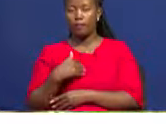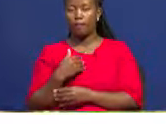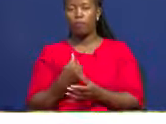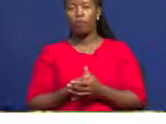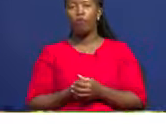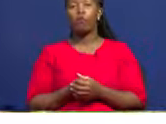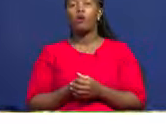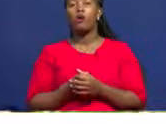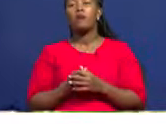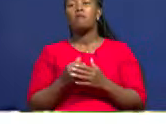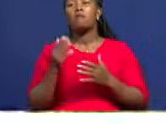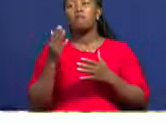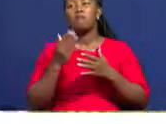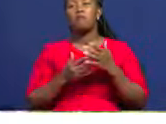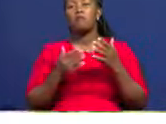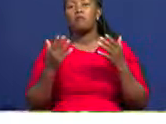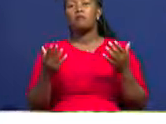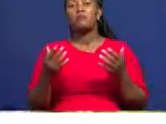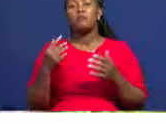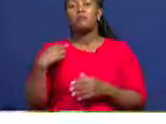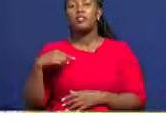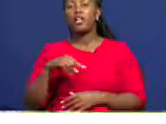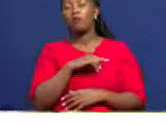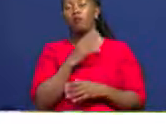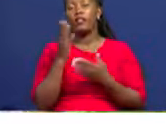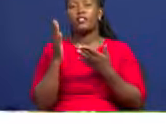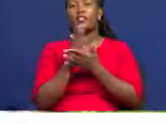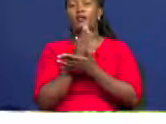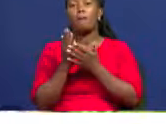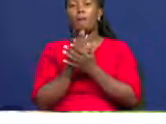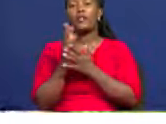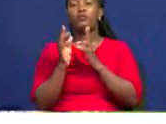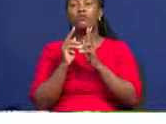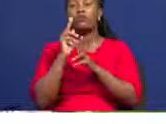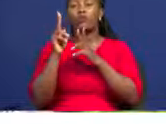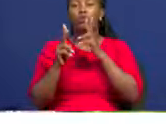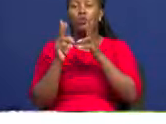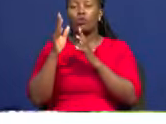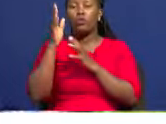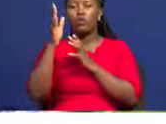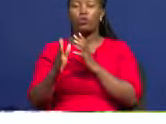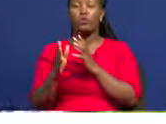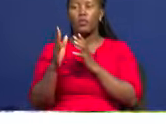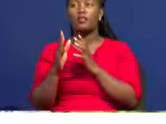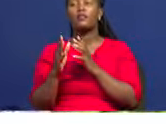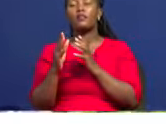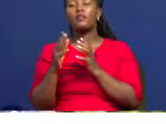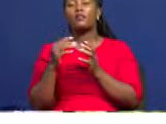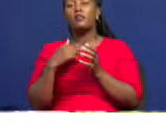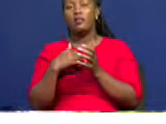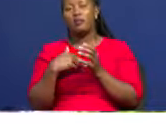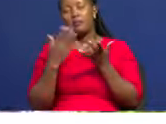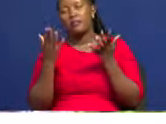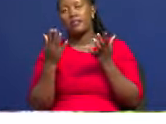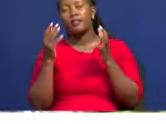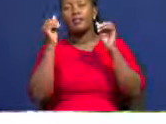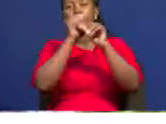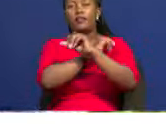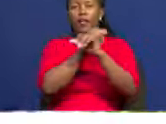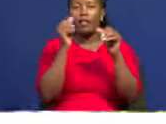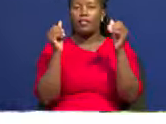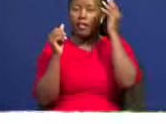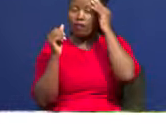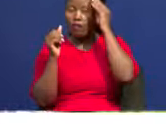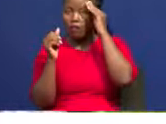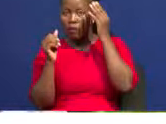see, some of us, we also been part of the 22 election in August. We learned from the president how he was doing consensus.